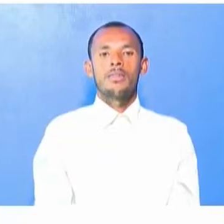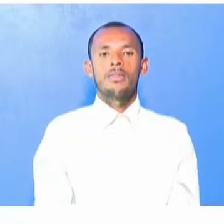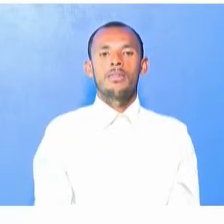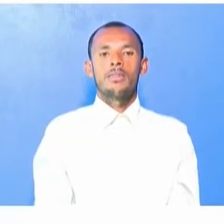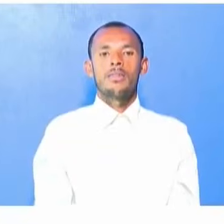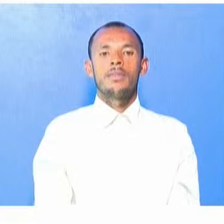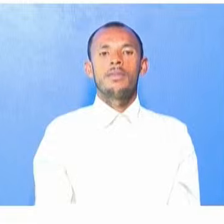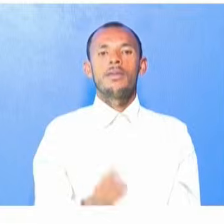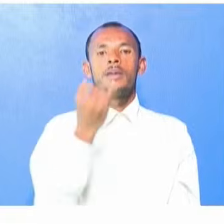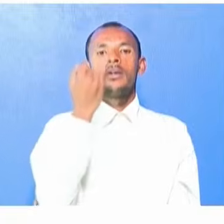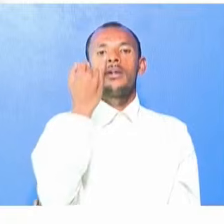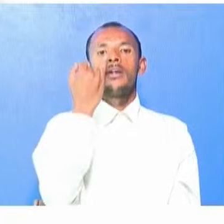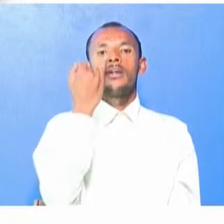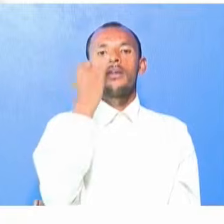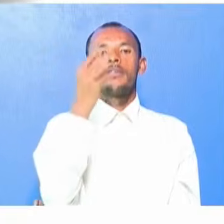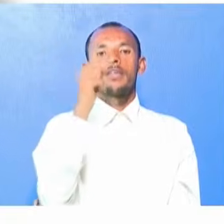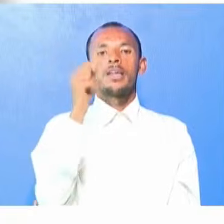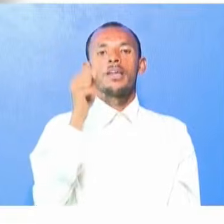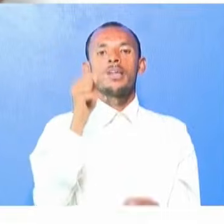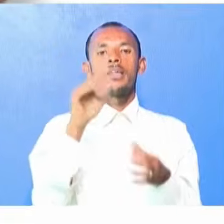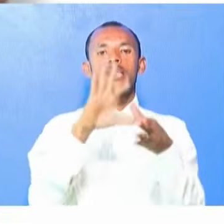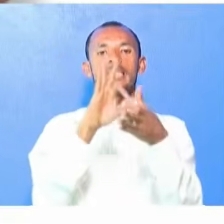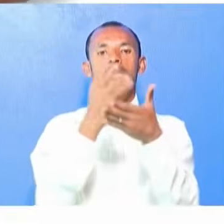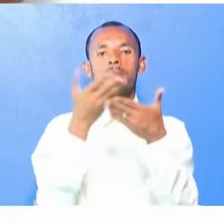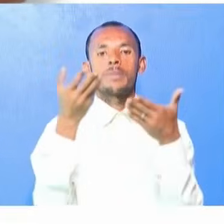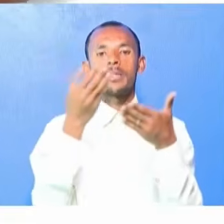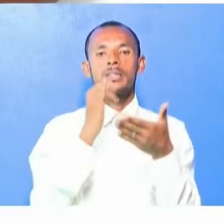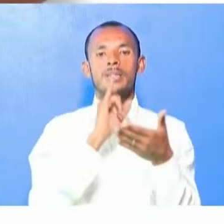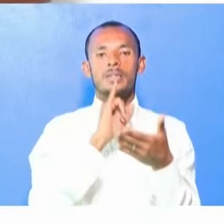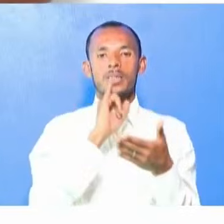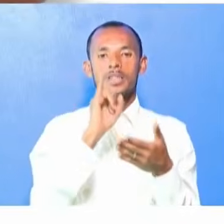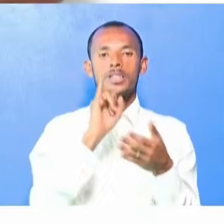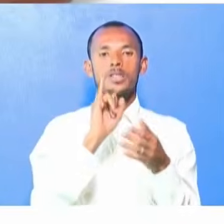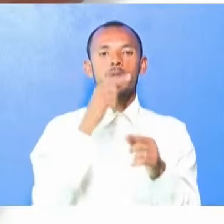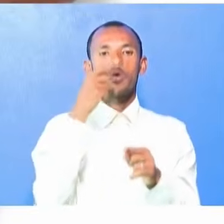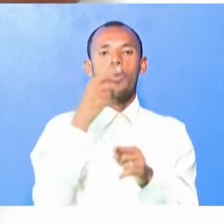If the statement is correct,